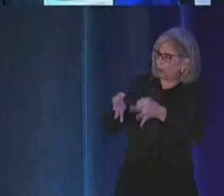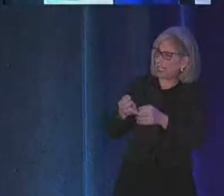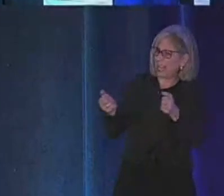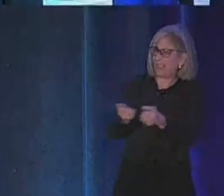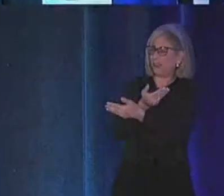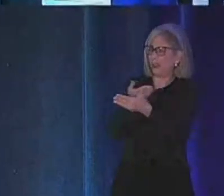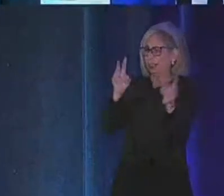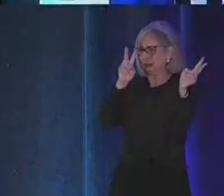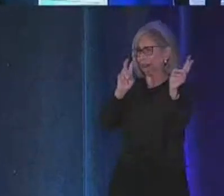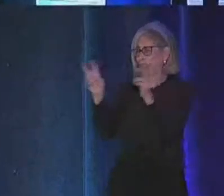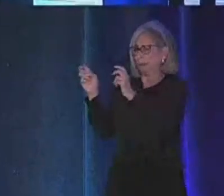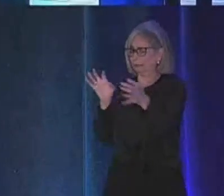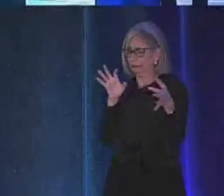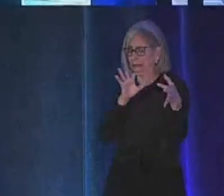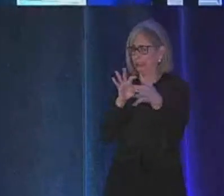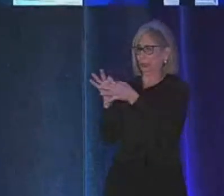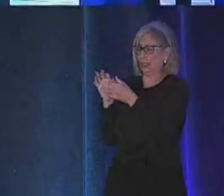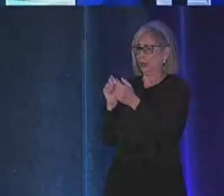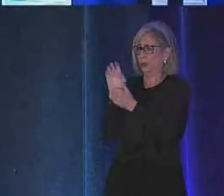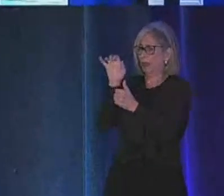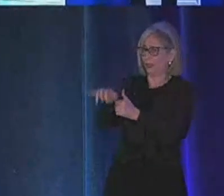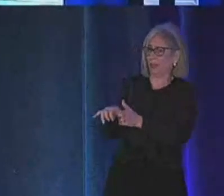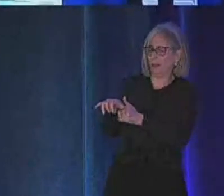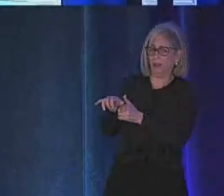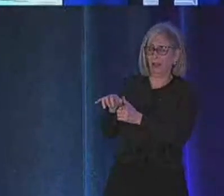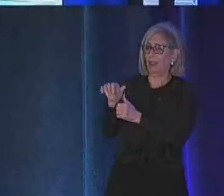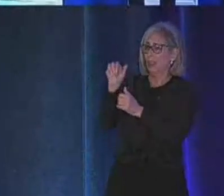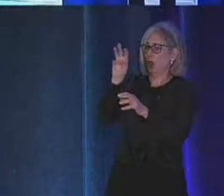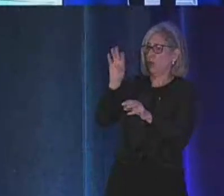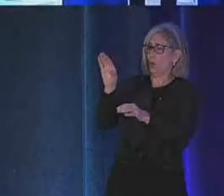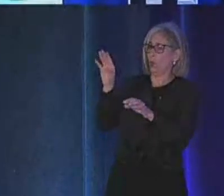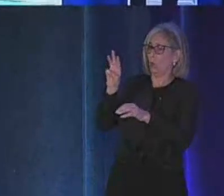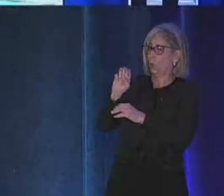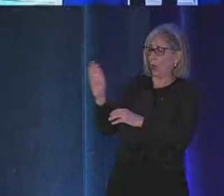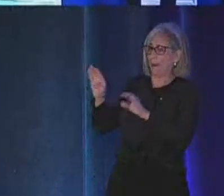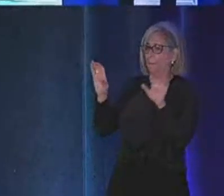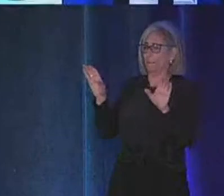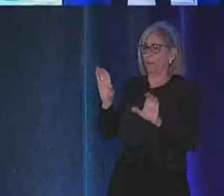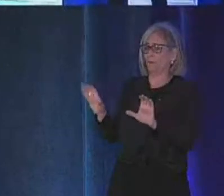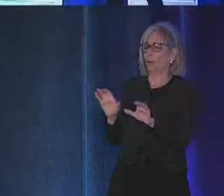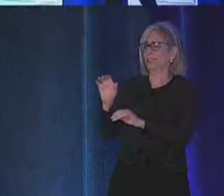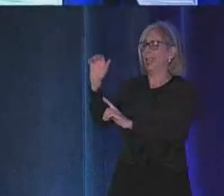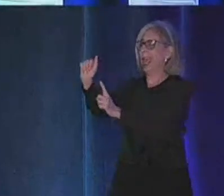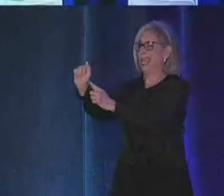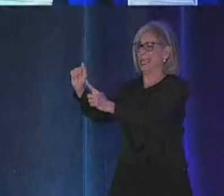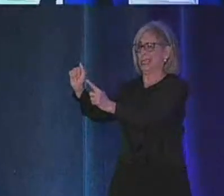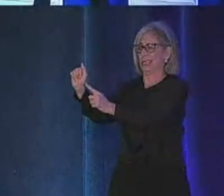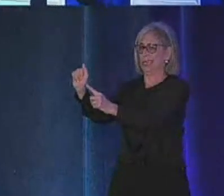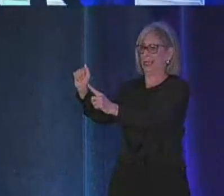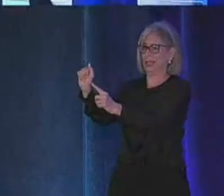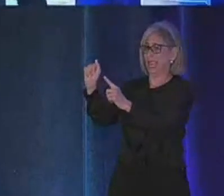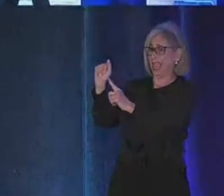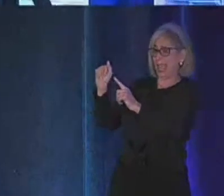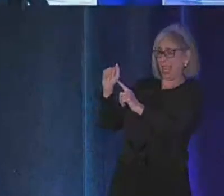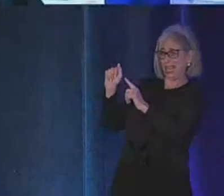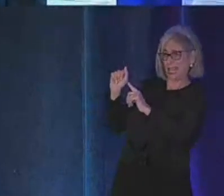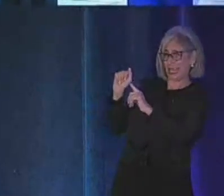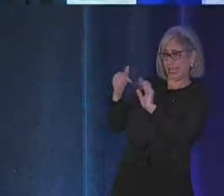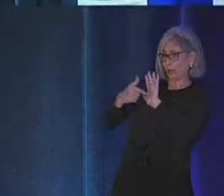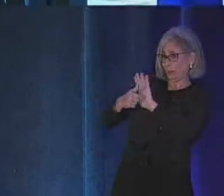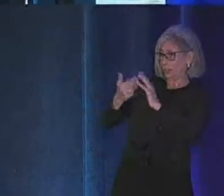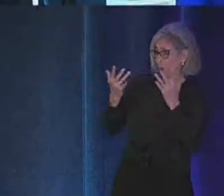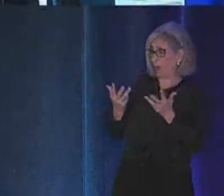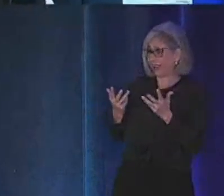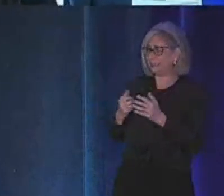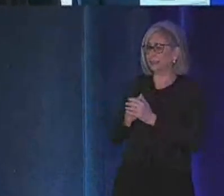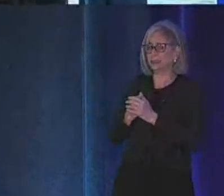much terminology associated with web performance, starting with A. A, in our case, is going to stand